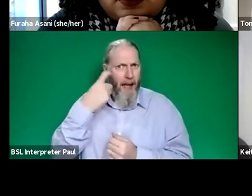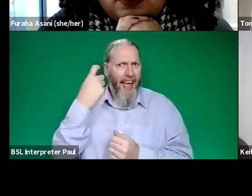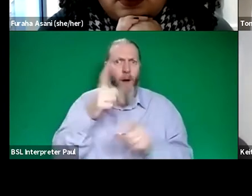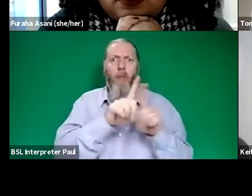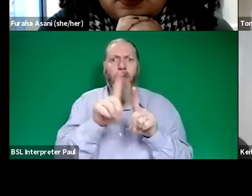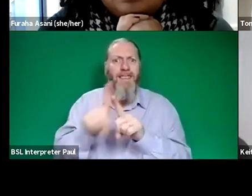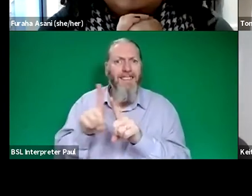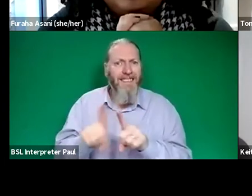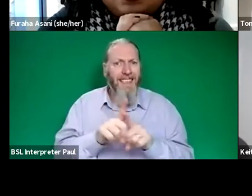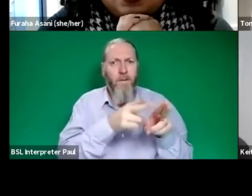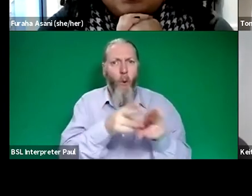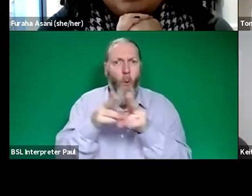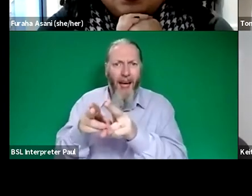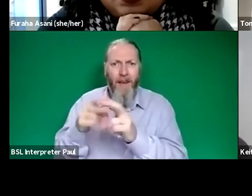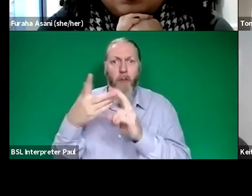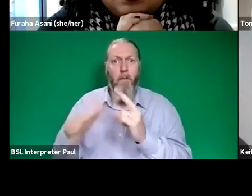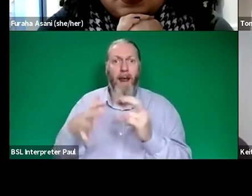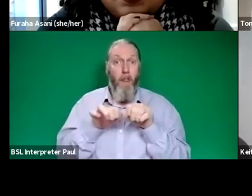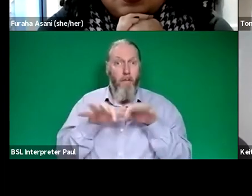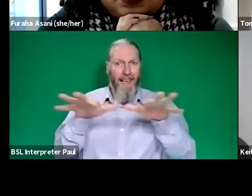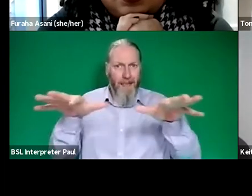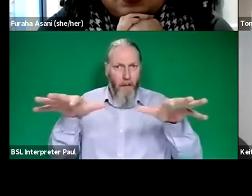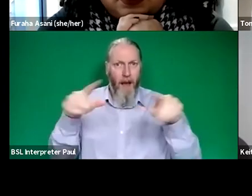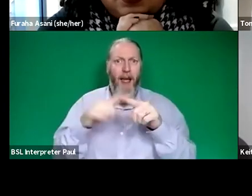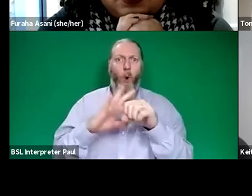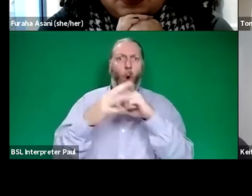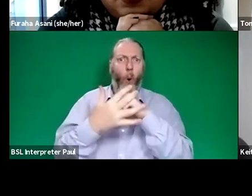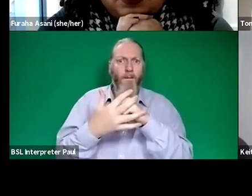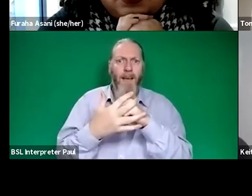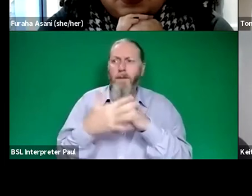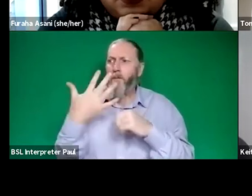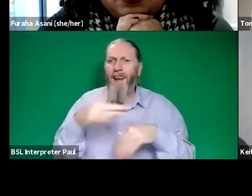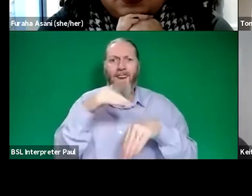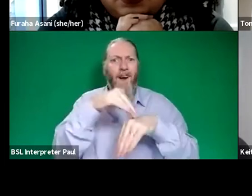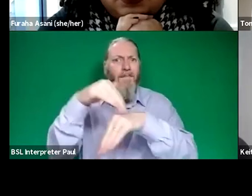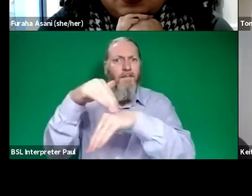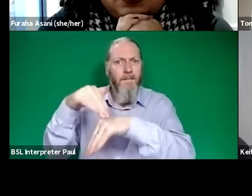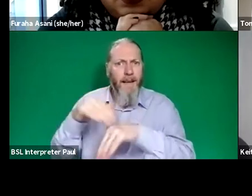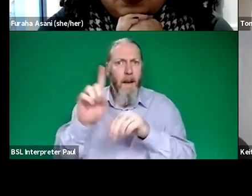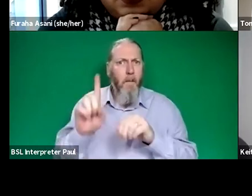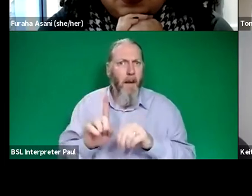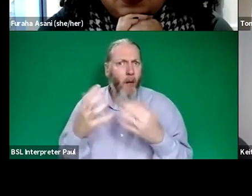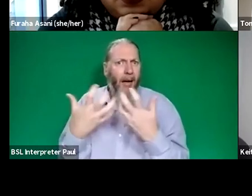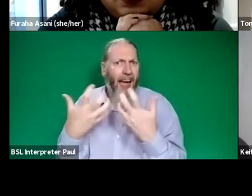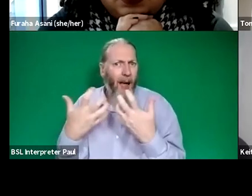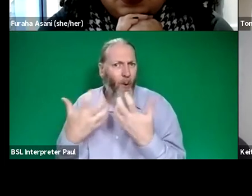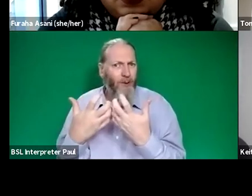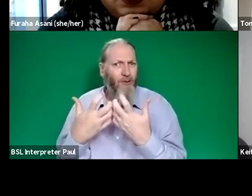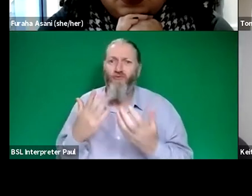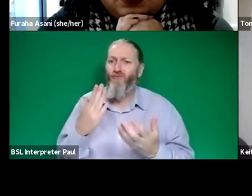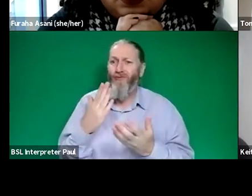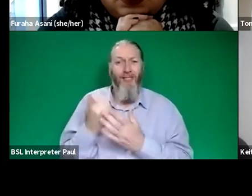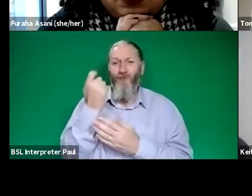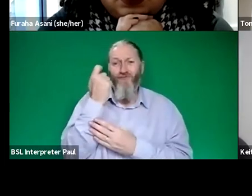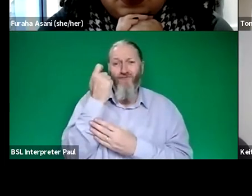do with the pandemic and COVID and its impact on different people in society seldom involve critical questions to do